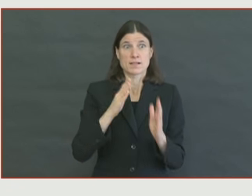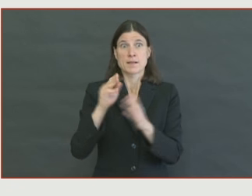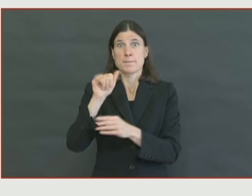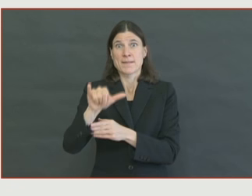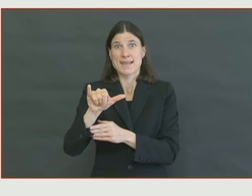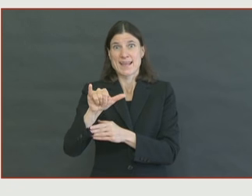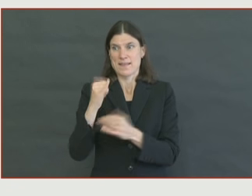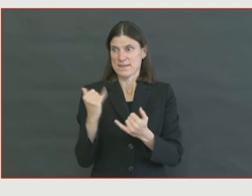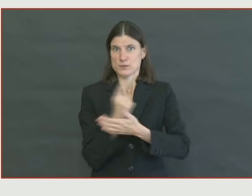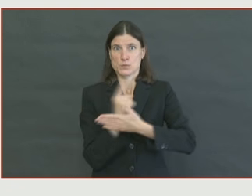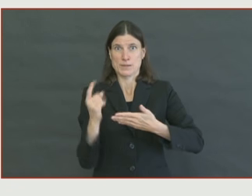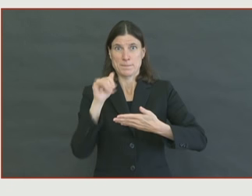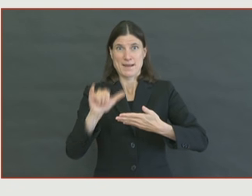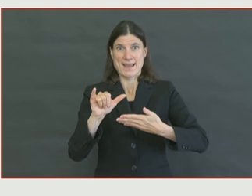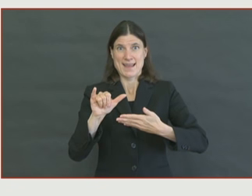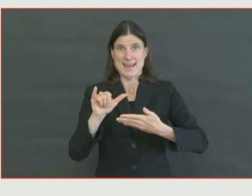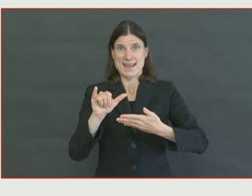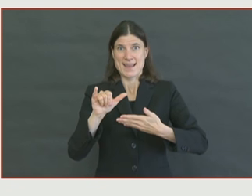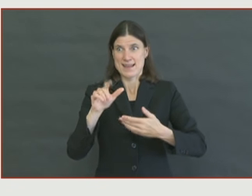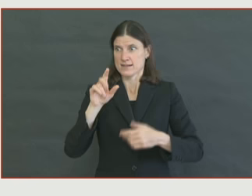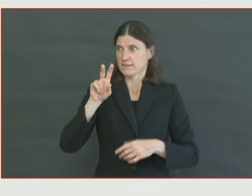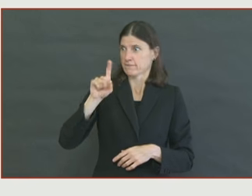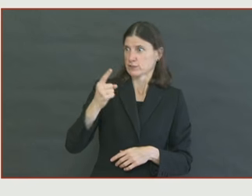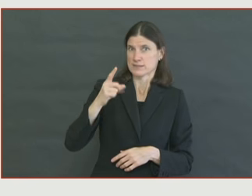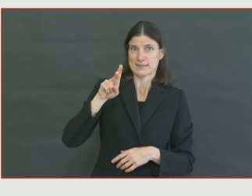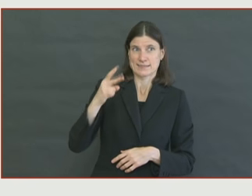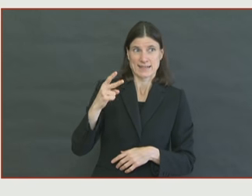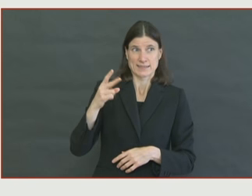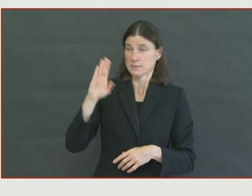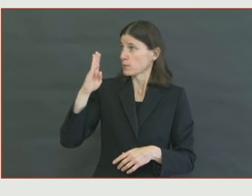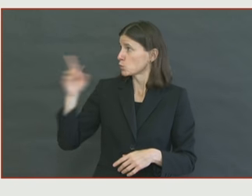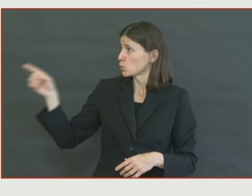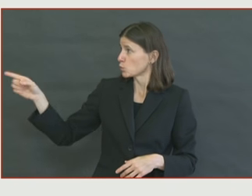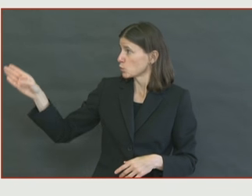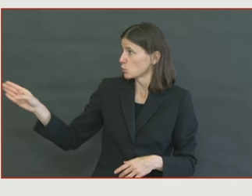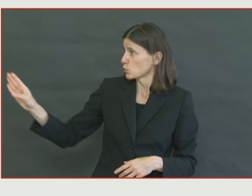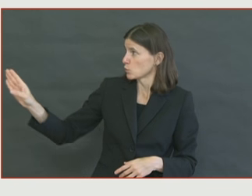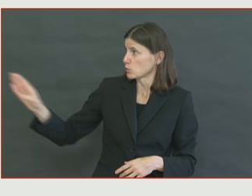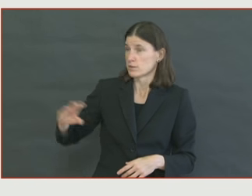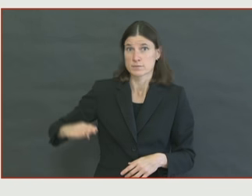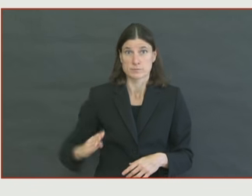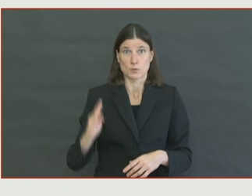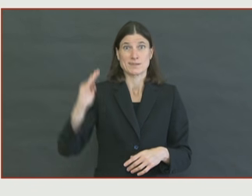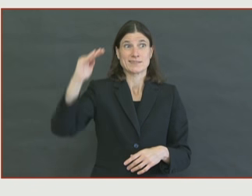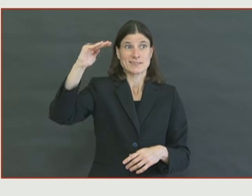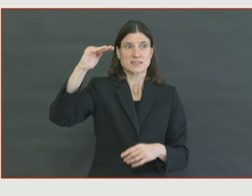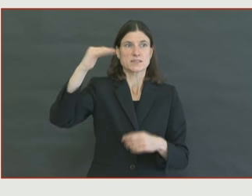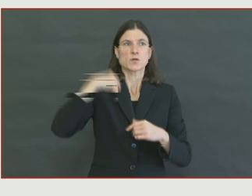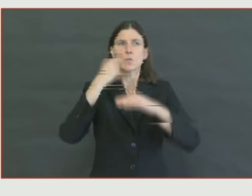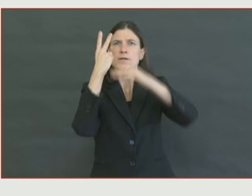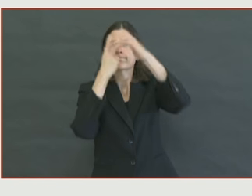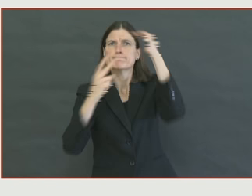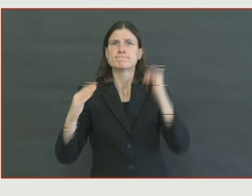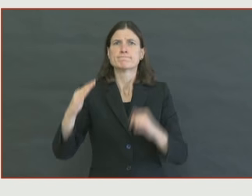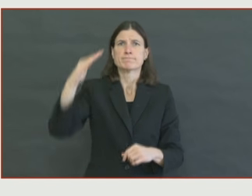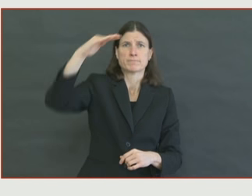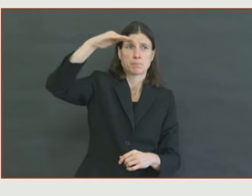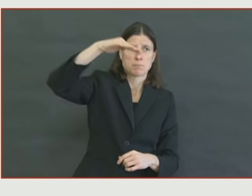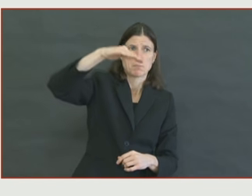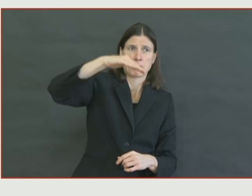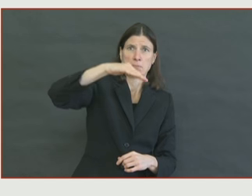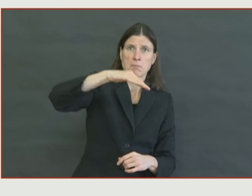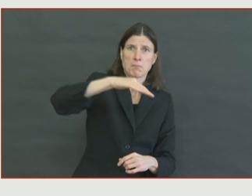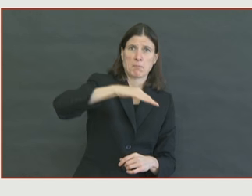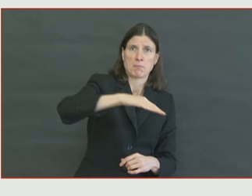of other states and other countries, we expect there are probably 2 directions that we can go from here.